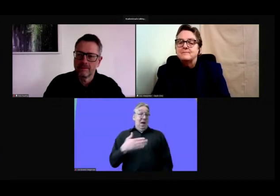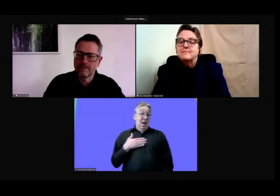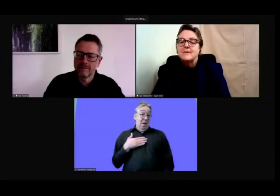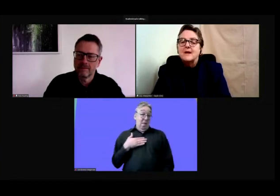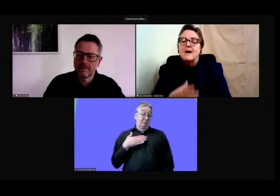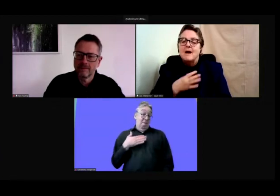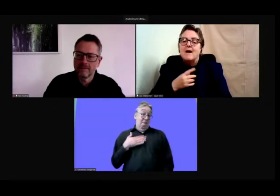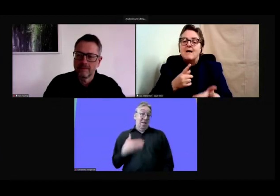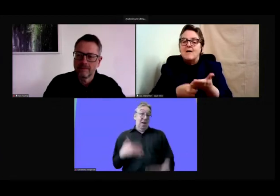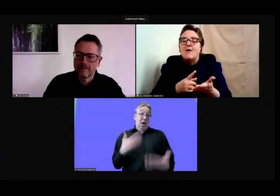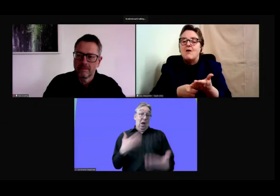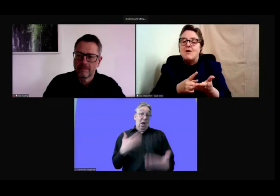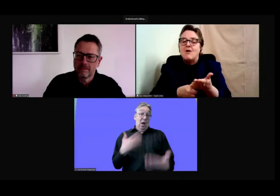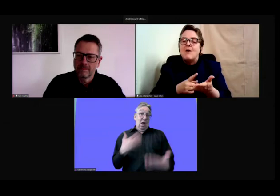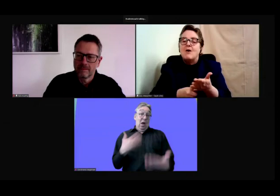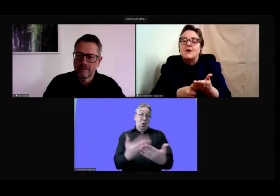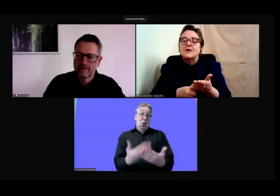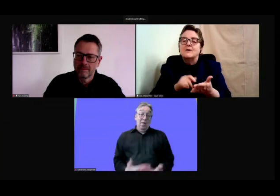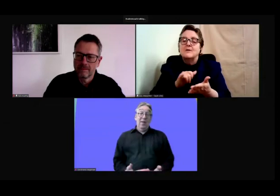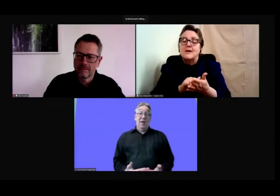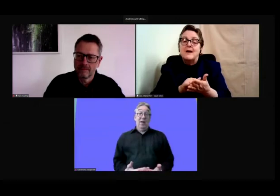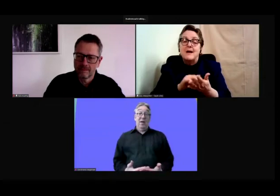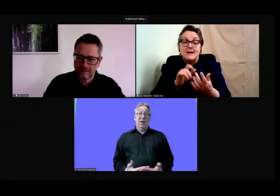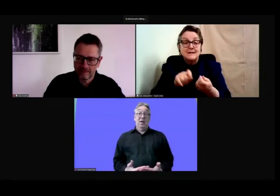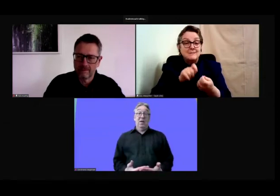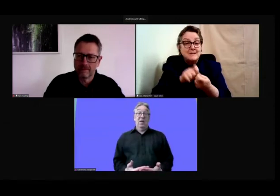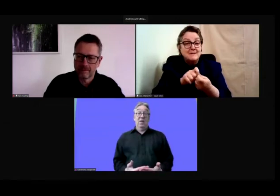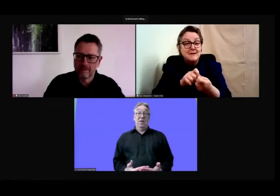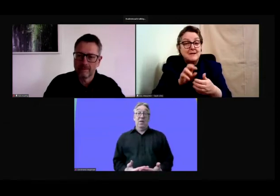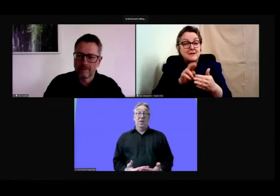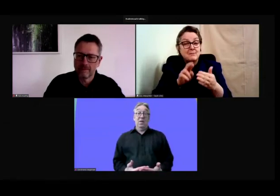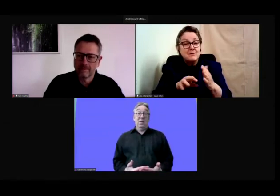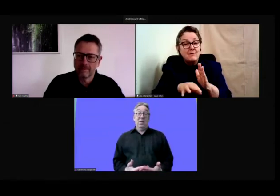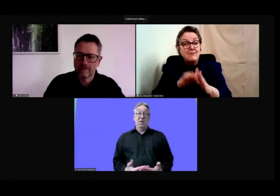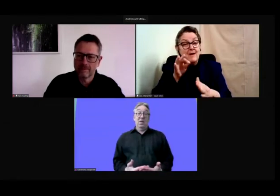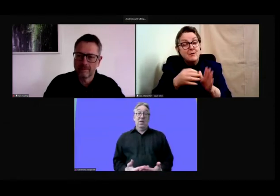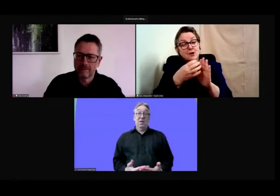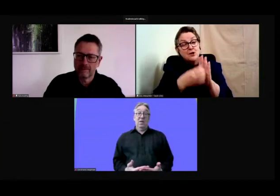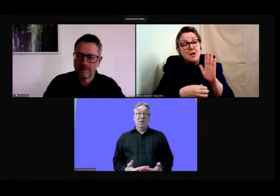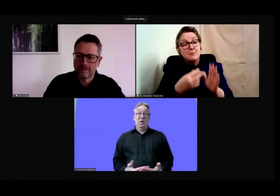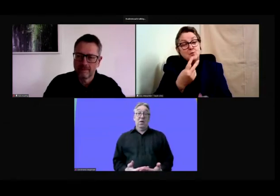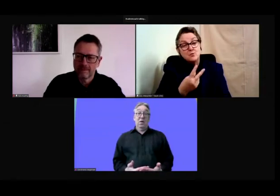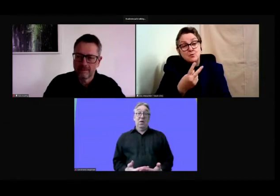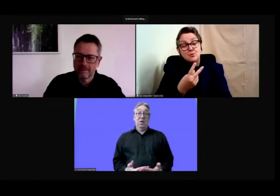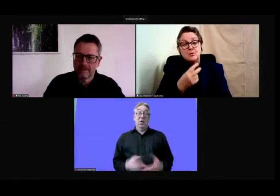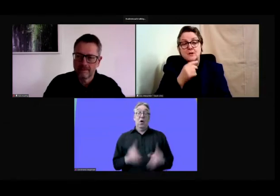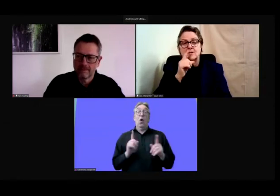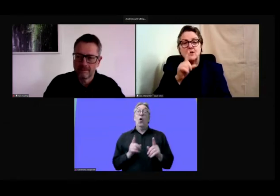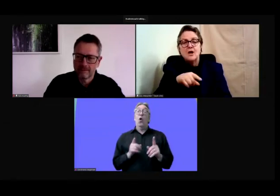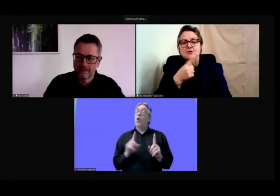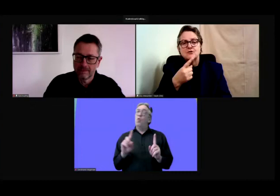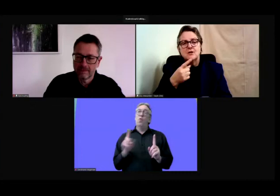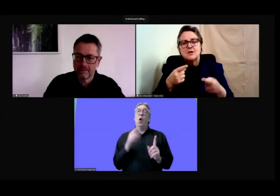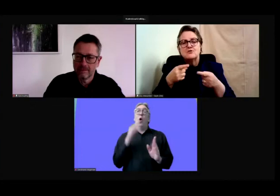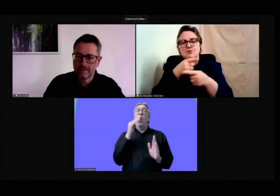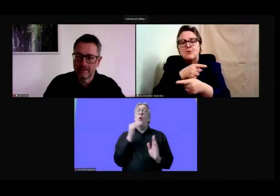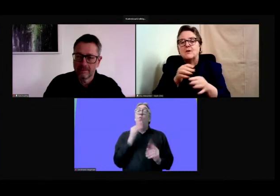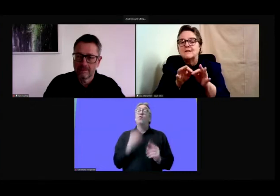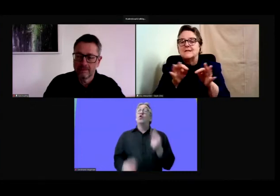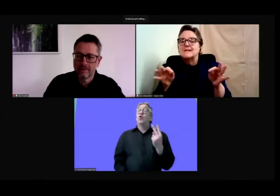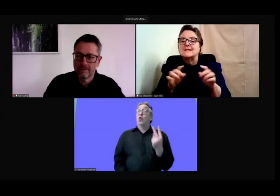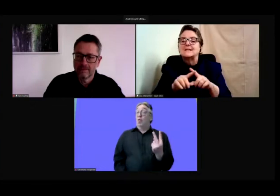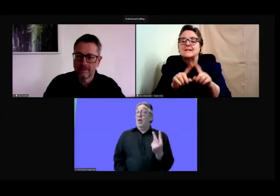especially the results I found in chapter 2 is not just simply due to cross-linguistic differences,